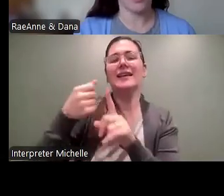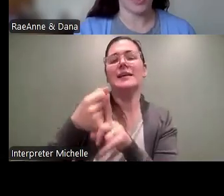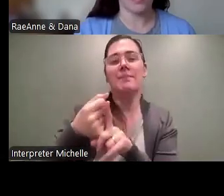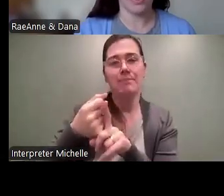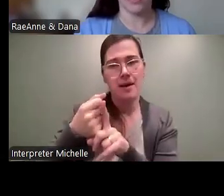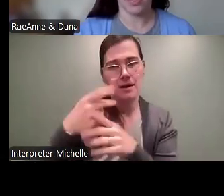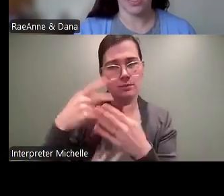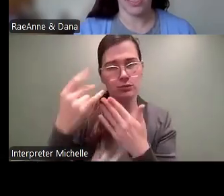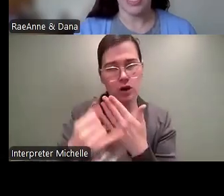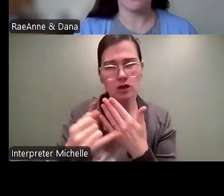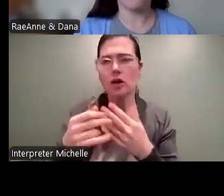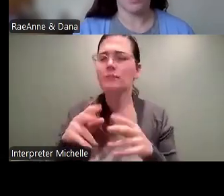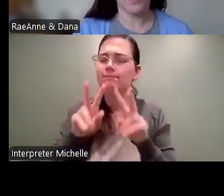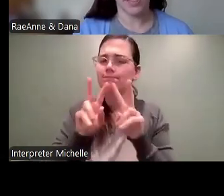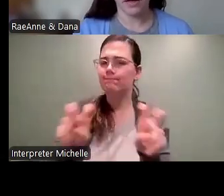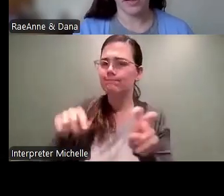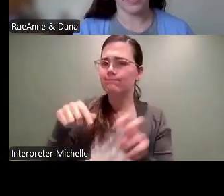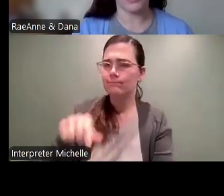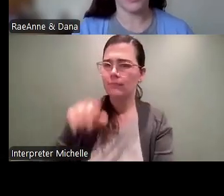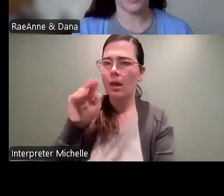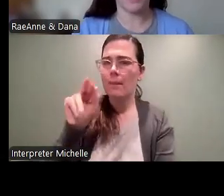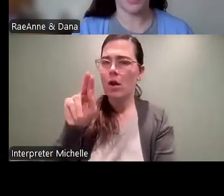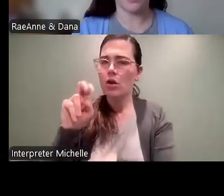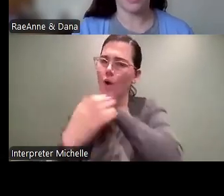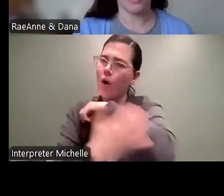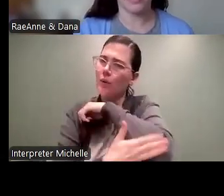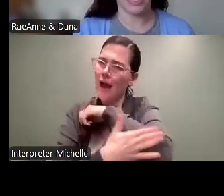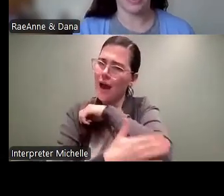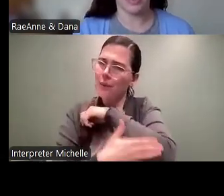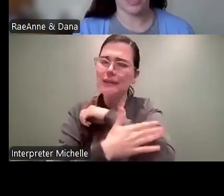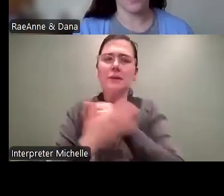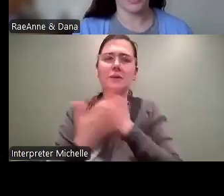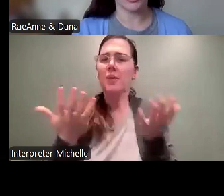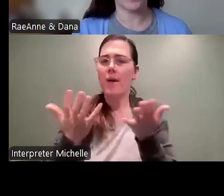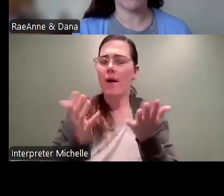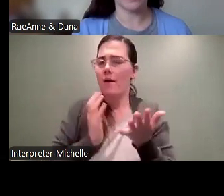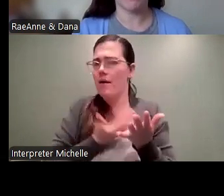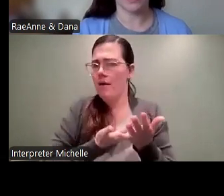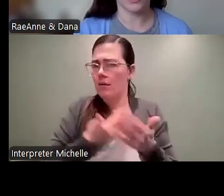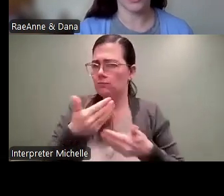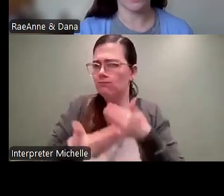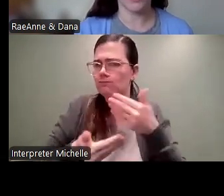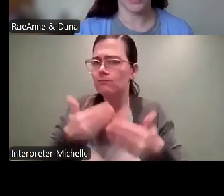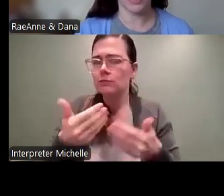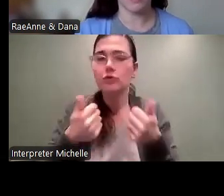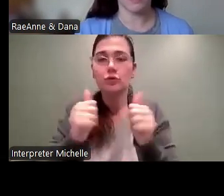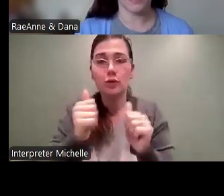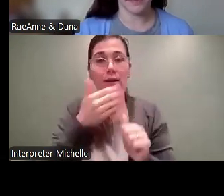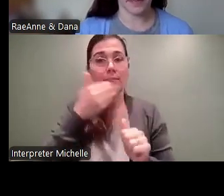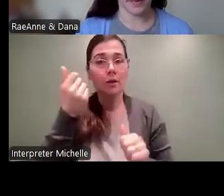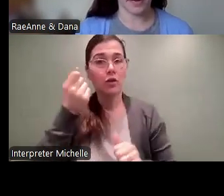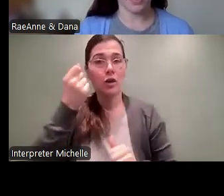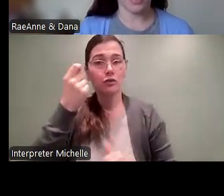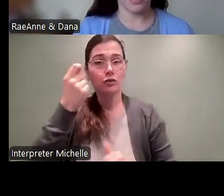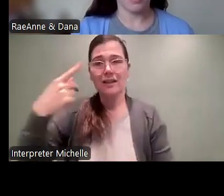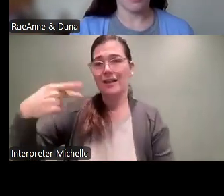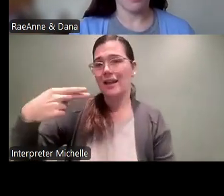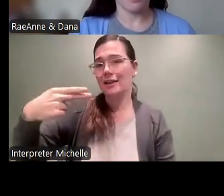in Monroe County, New York, and what we are currently doing to better understand how HPV affects our community.